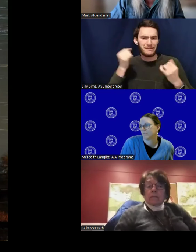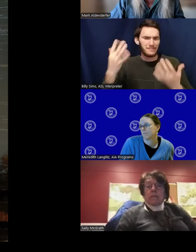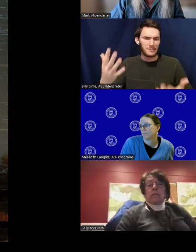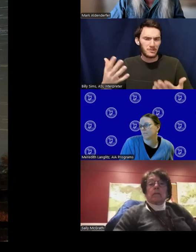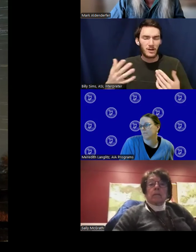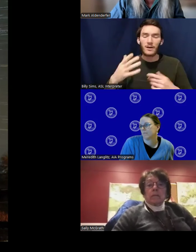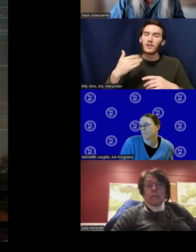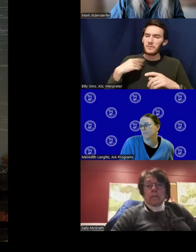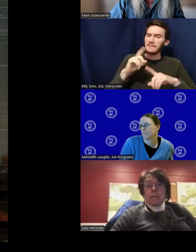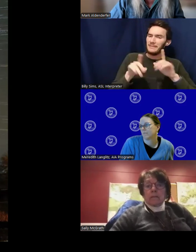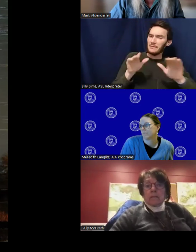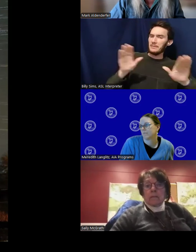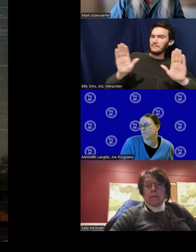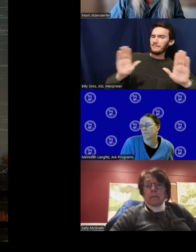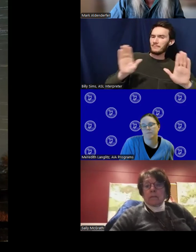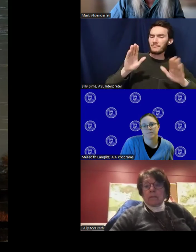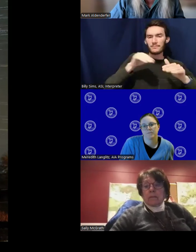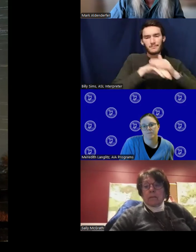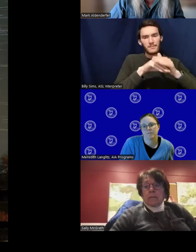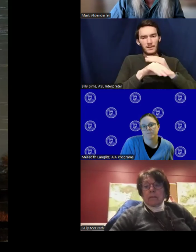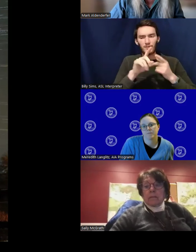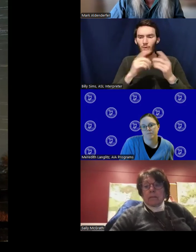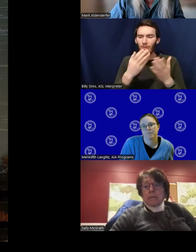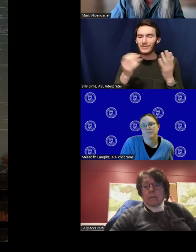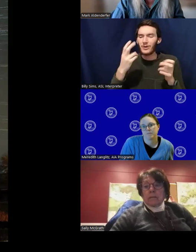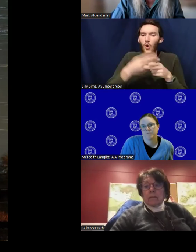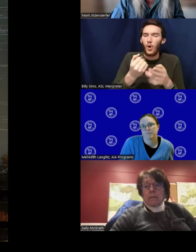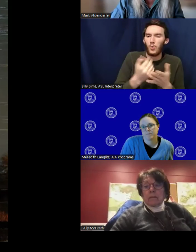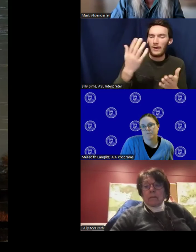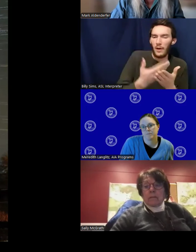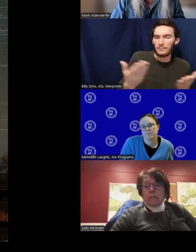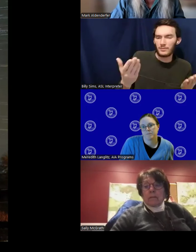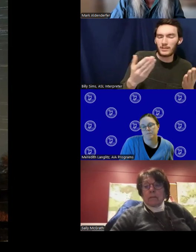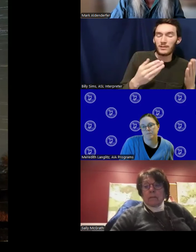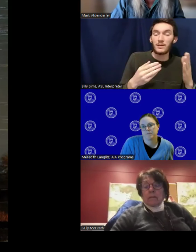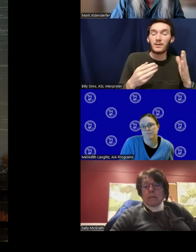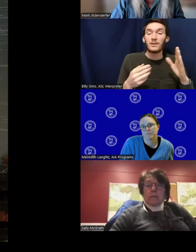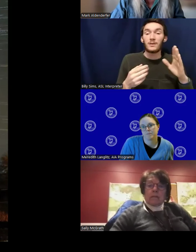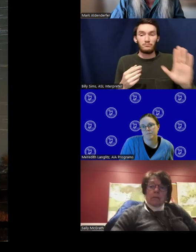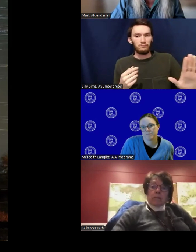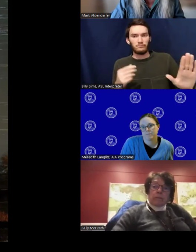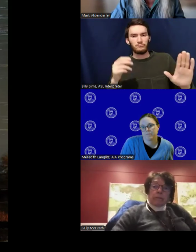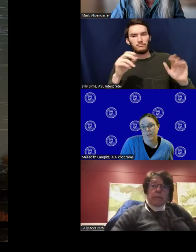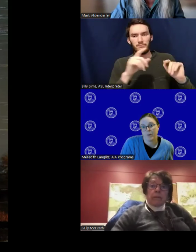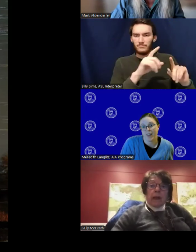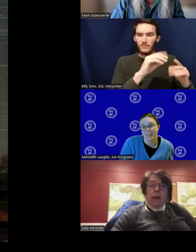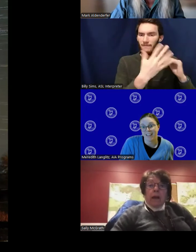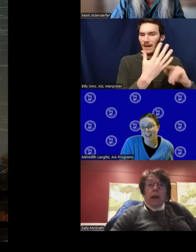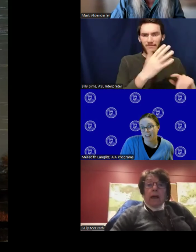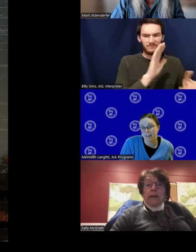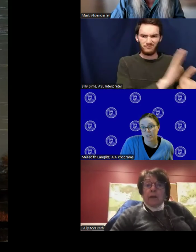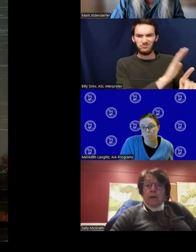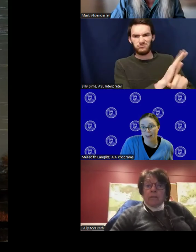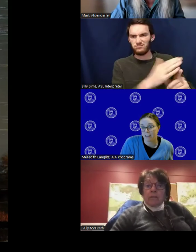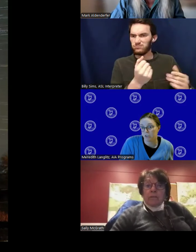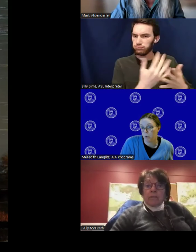differential access to these things that we're calling wealth objects that Samsung 5 had with him. Hey,